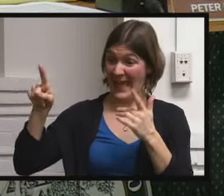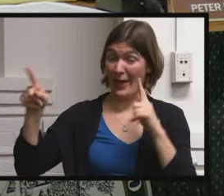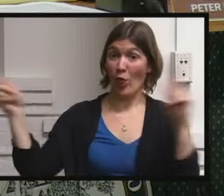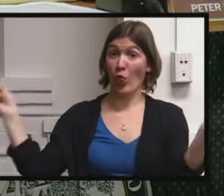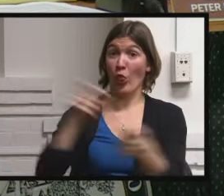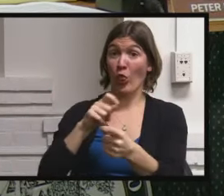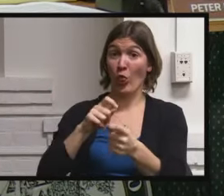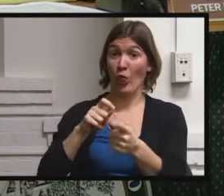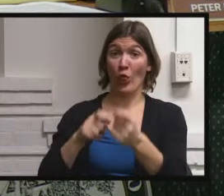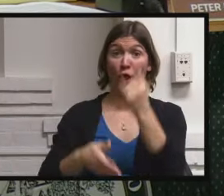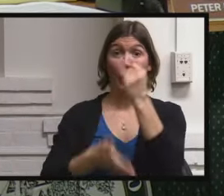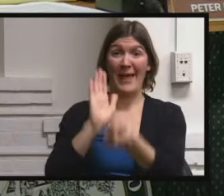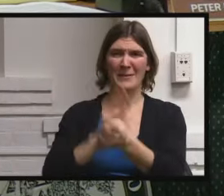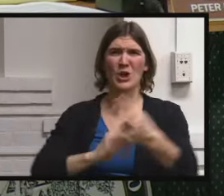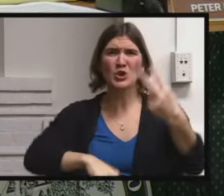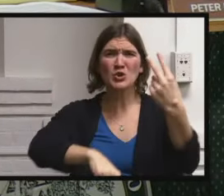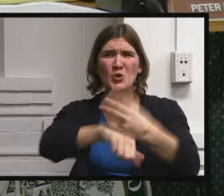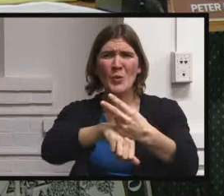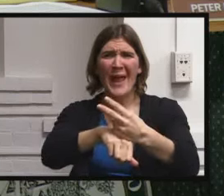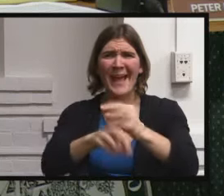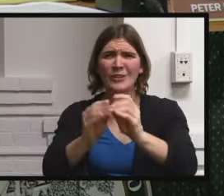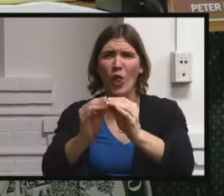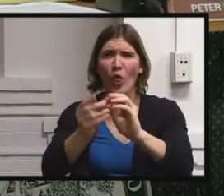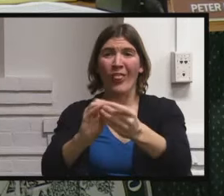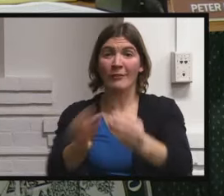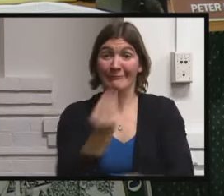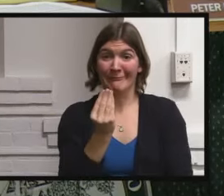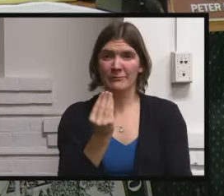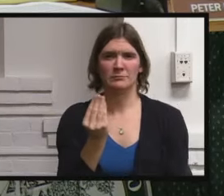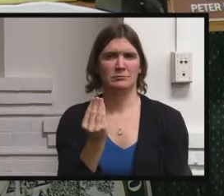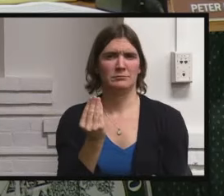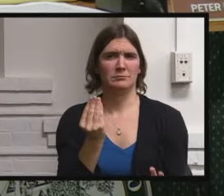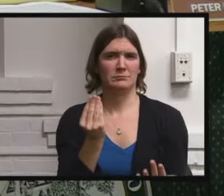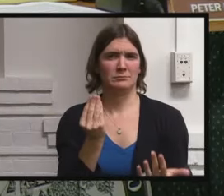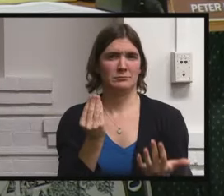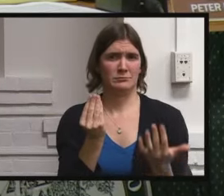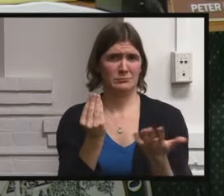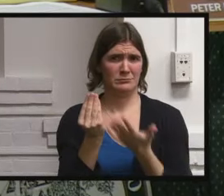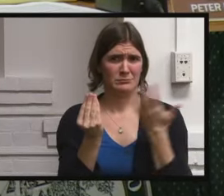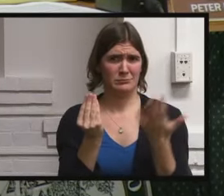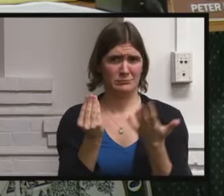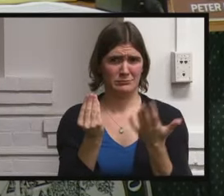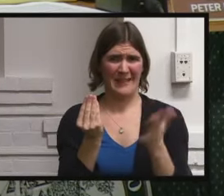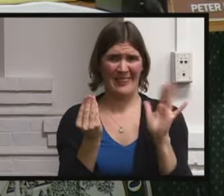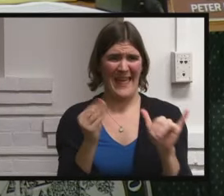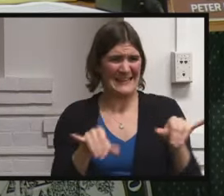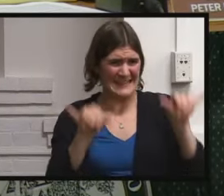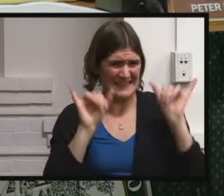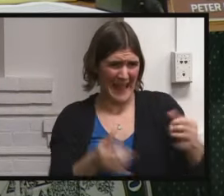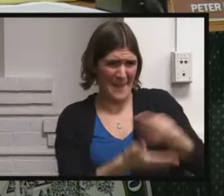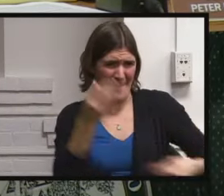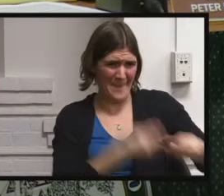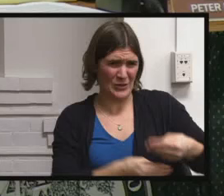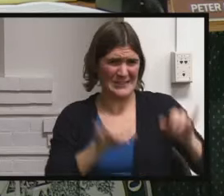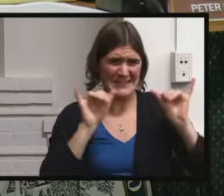District in 2 days changed its assessment for a no materials recovery facility